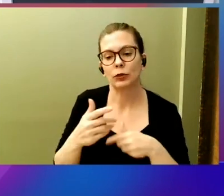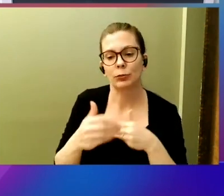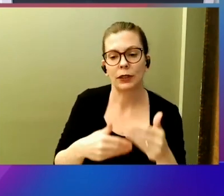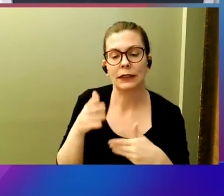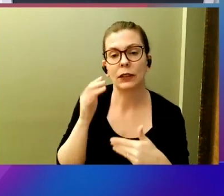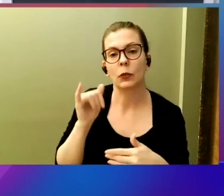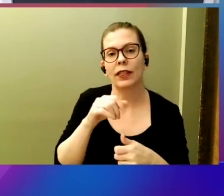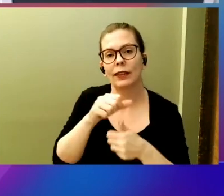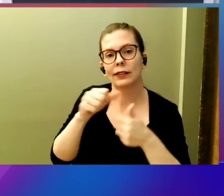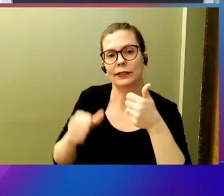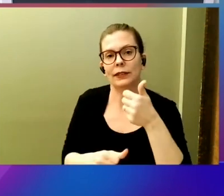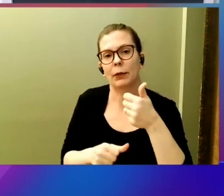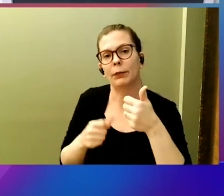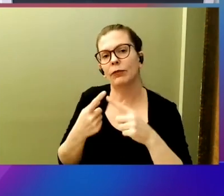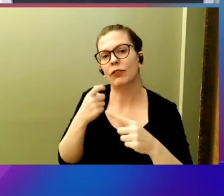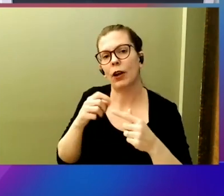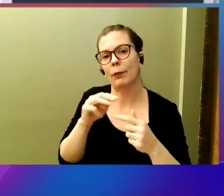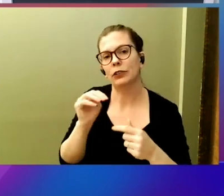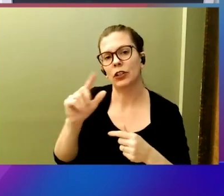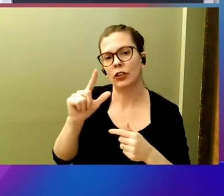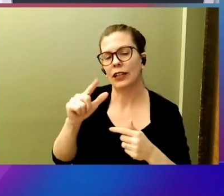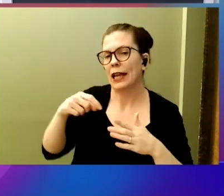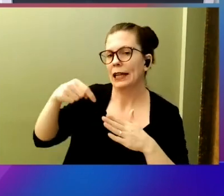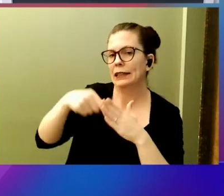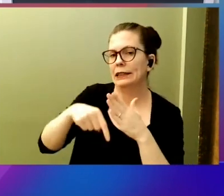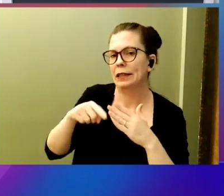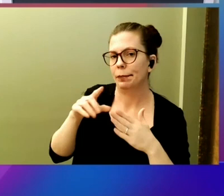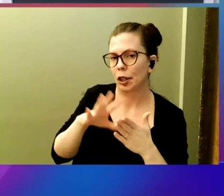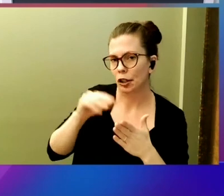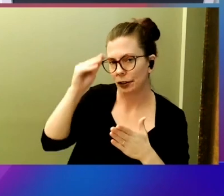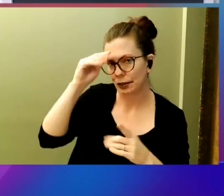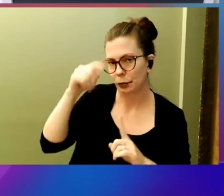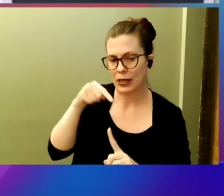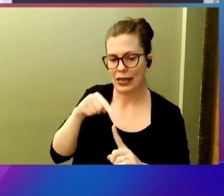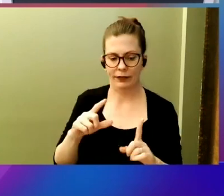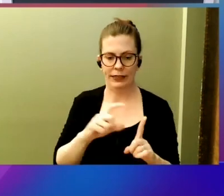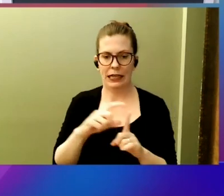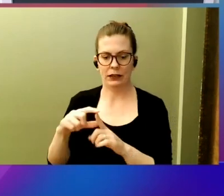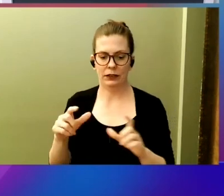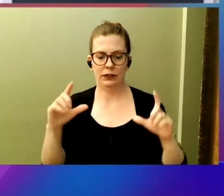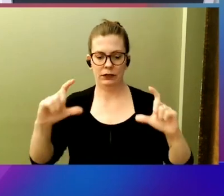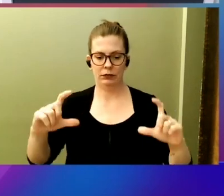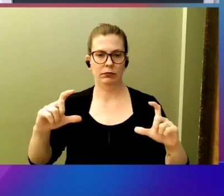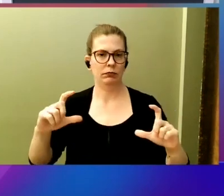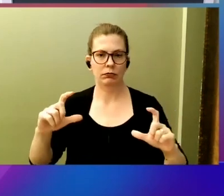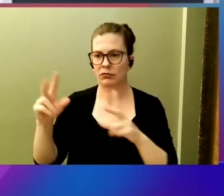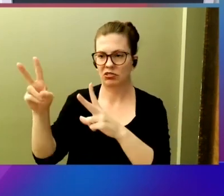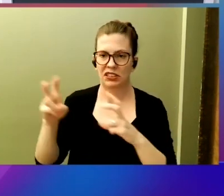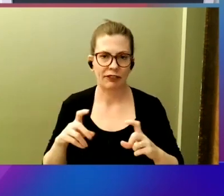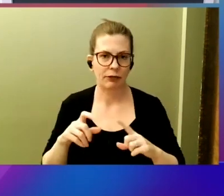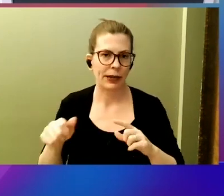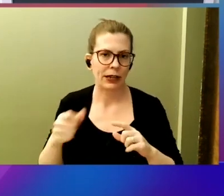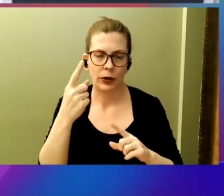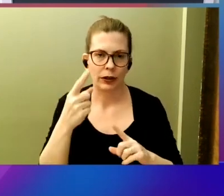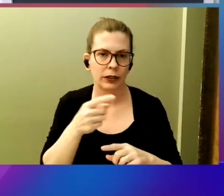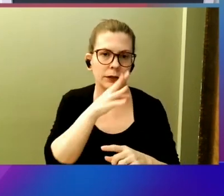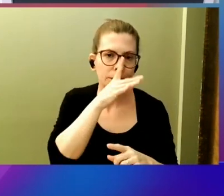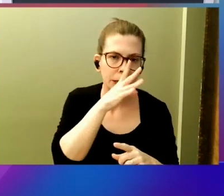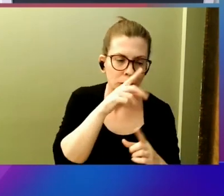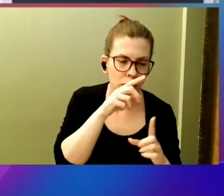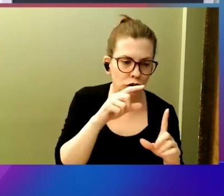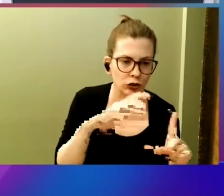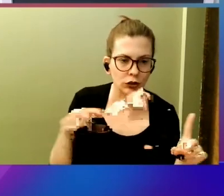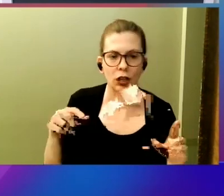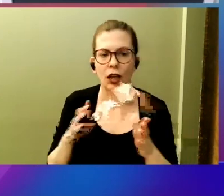machine learning and deep learning where we're going to take text. And that text can come from anywhere. It can come from speech, it can come from books, it can come